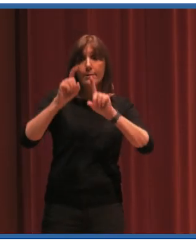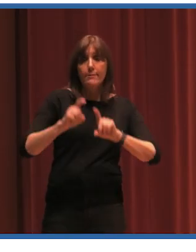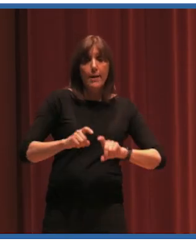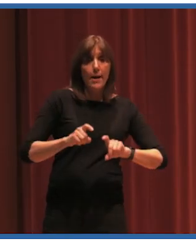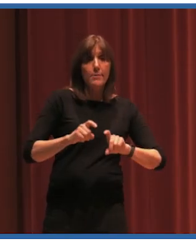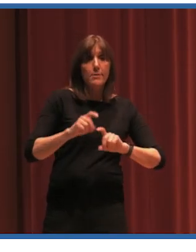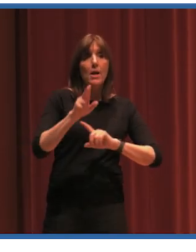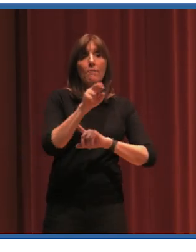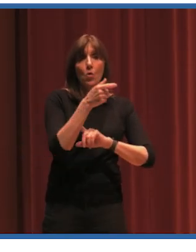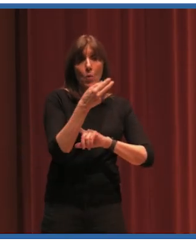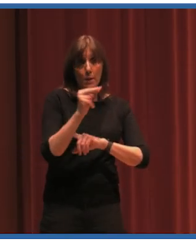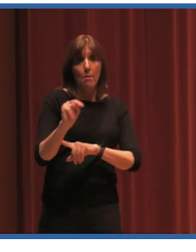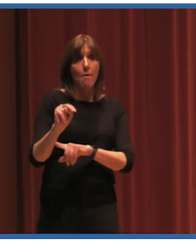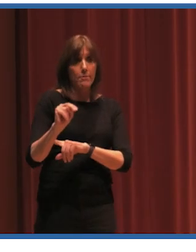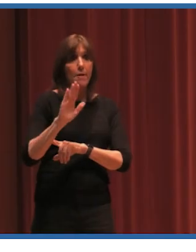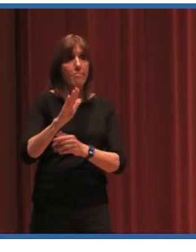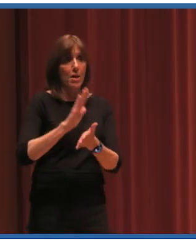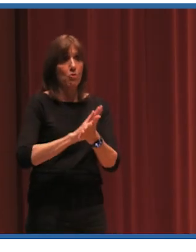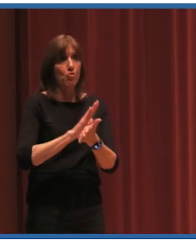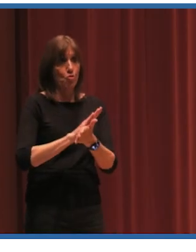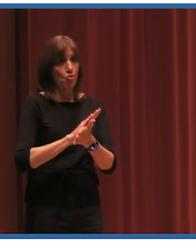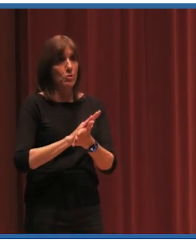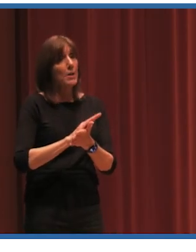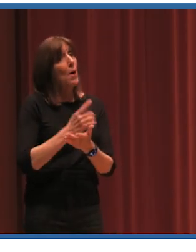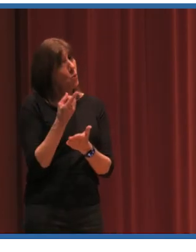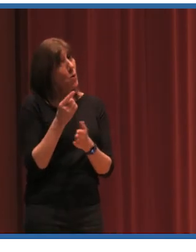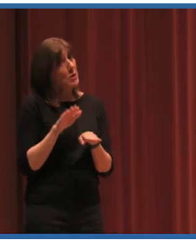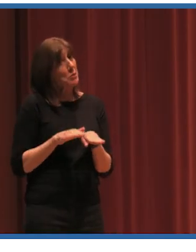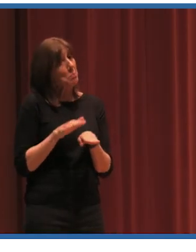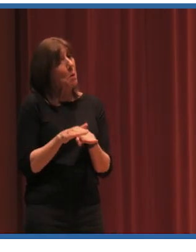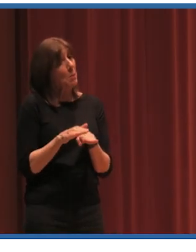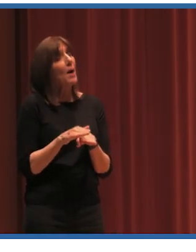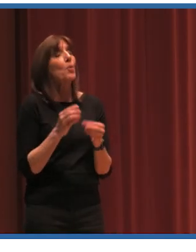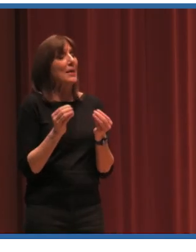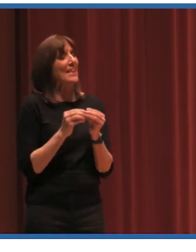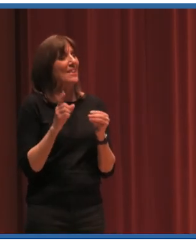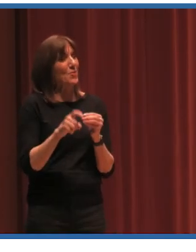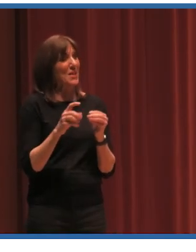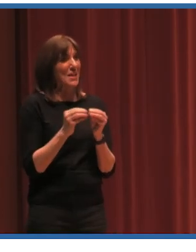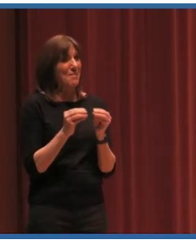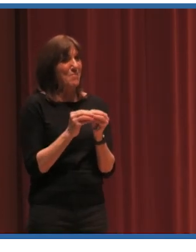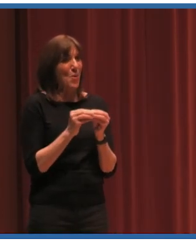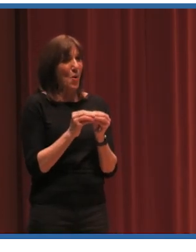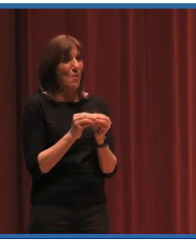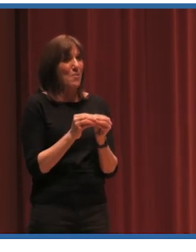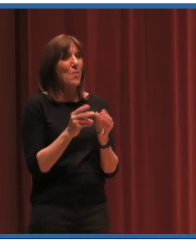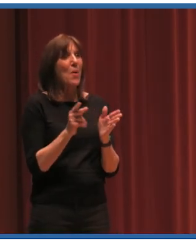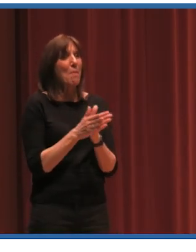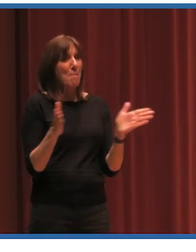mitigate for radon. And that was one small step, but we've got other steps we can do with public policy.